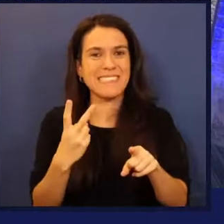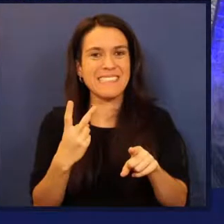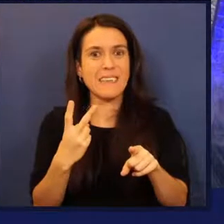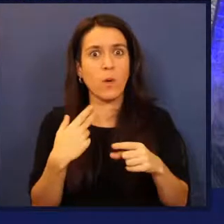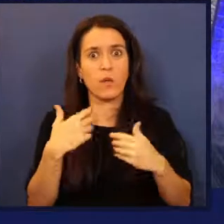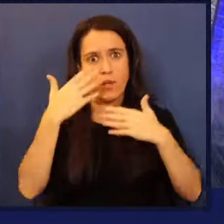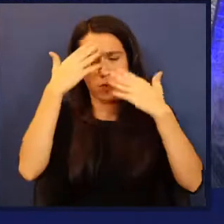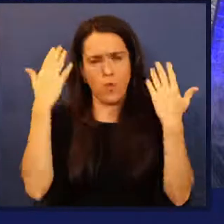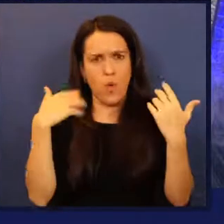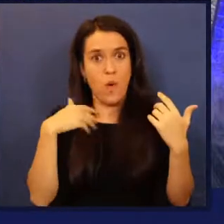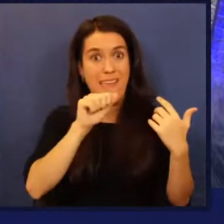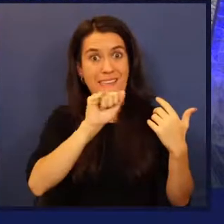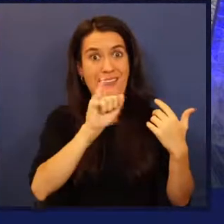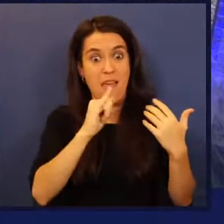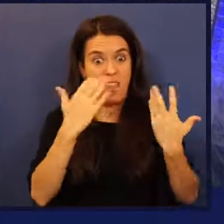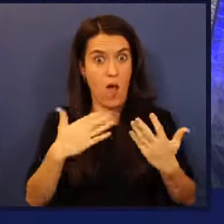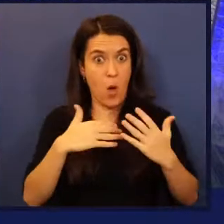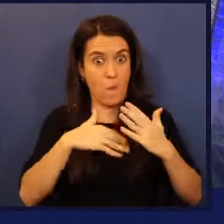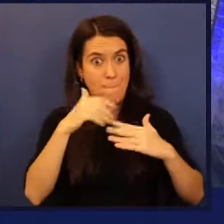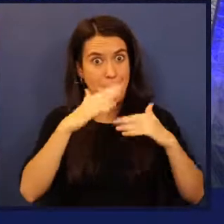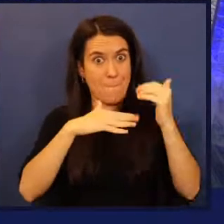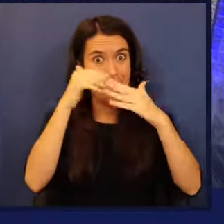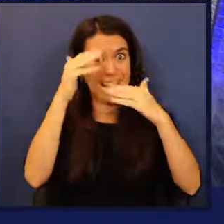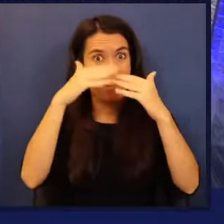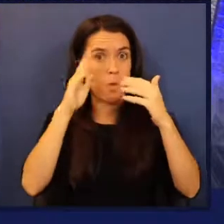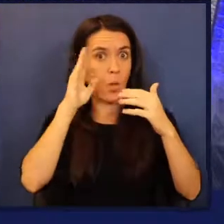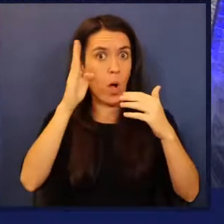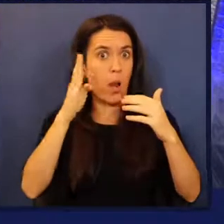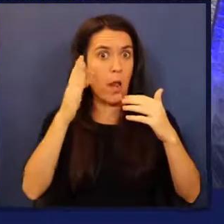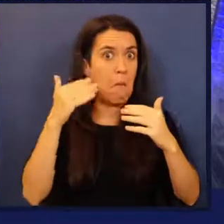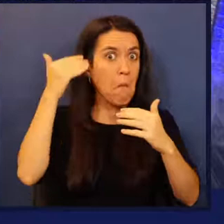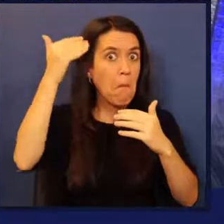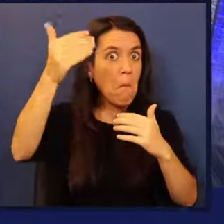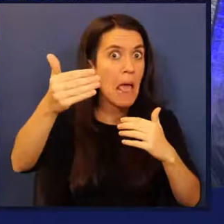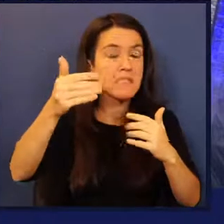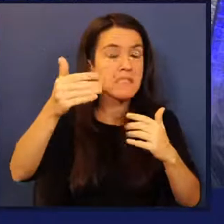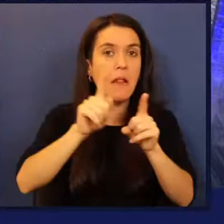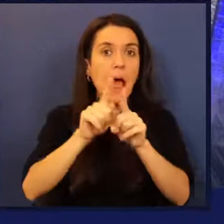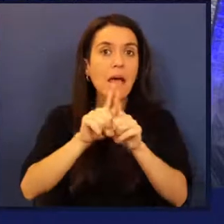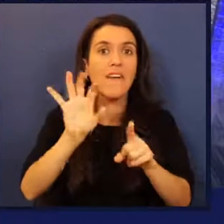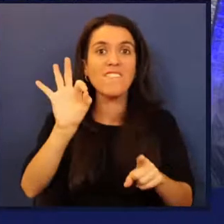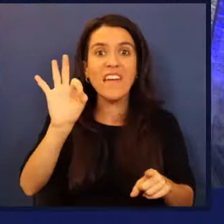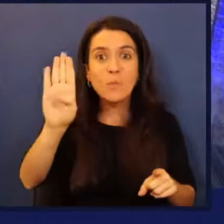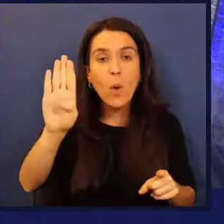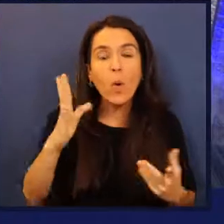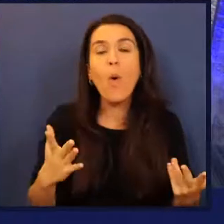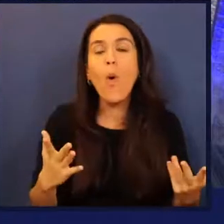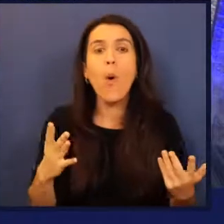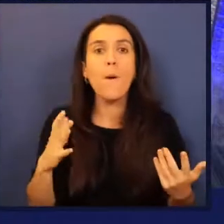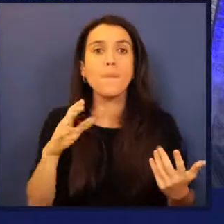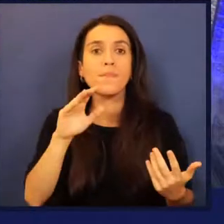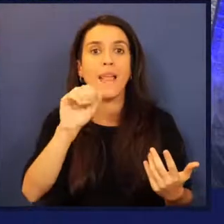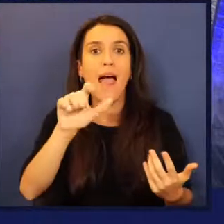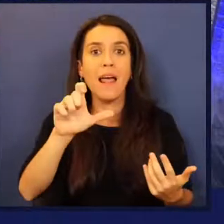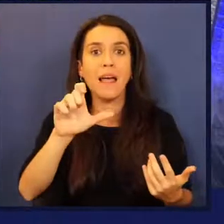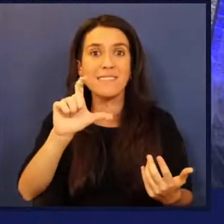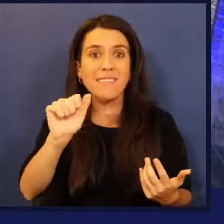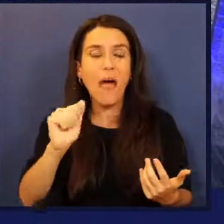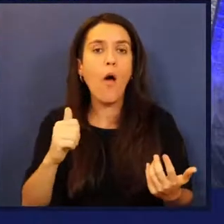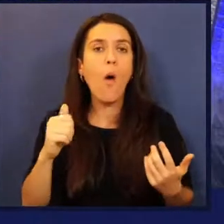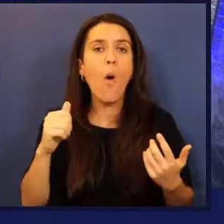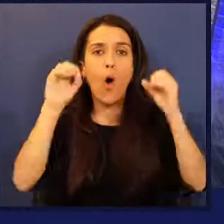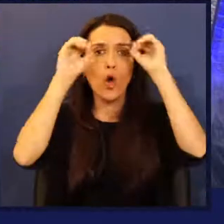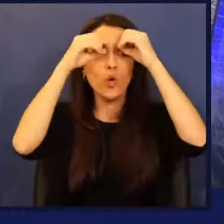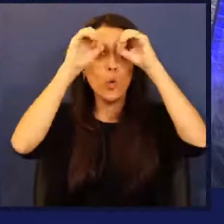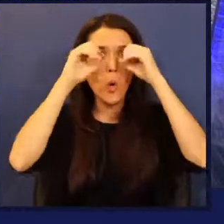AI we're building now is the next, you know, Facebook or Alexa or Google search, right? We don't know. So you have to